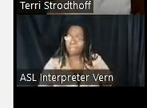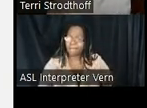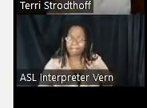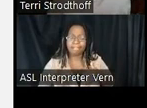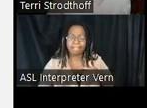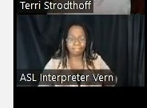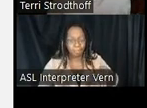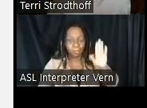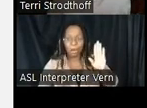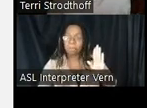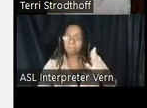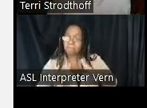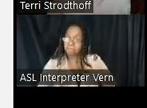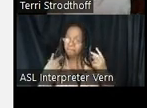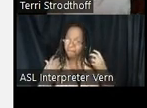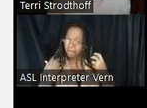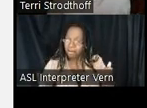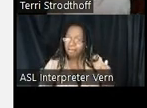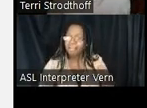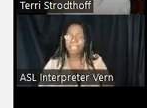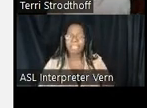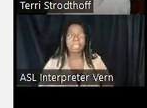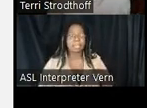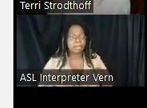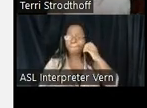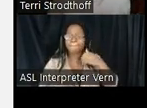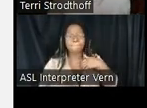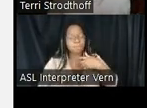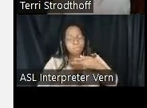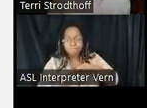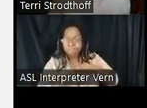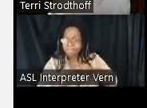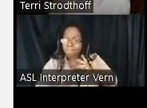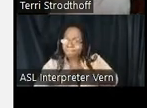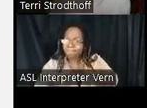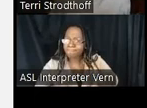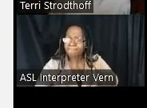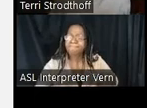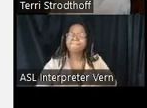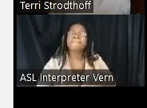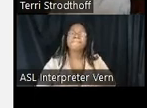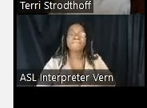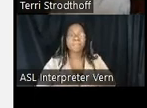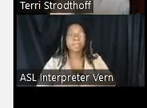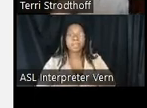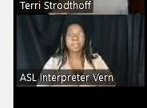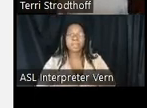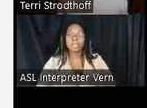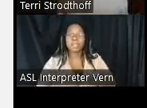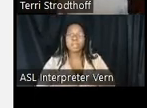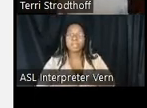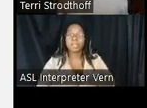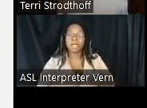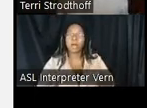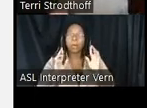very healthy, nurturing, loving homes. And I hope there's some vantage point in answering that as I'm